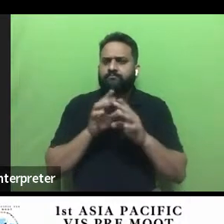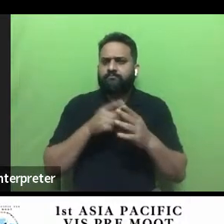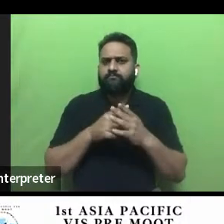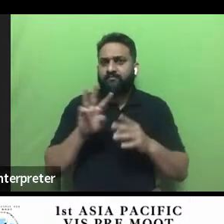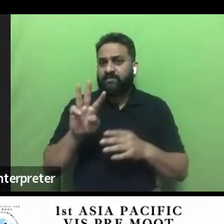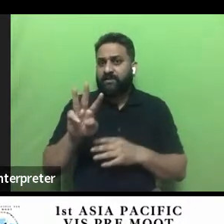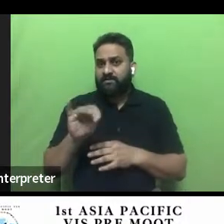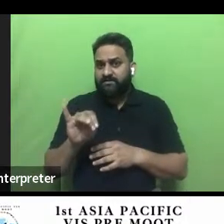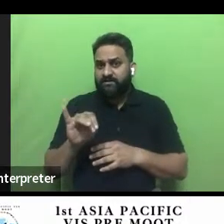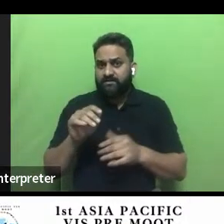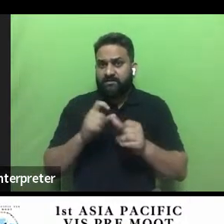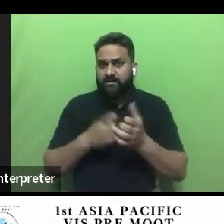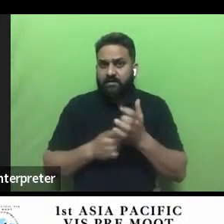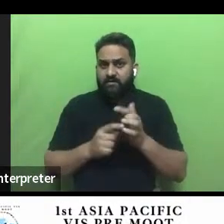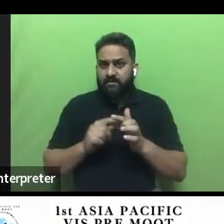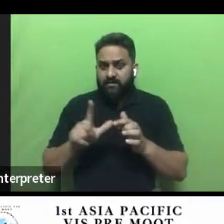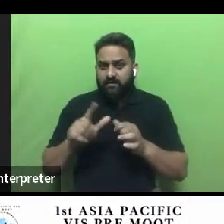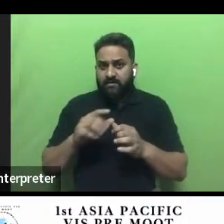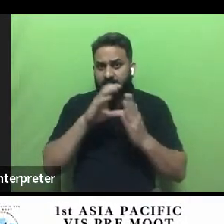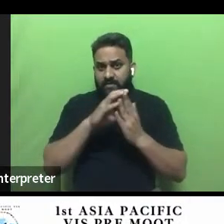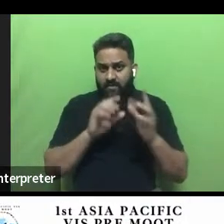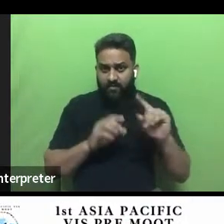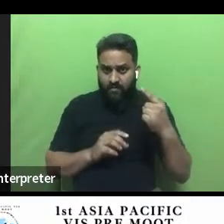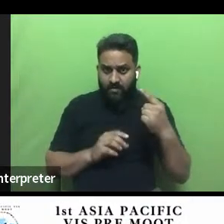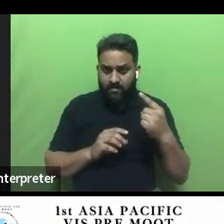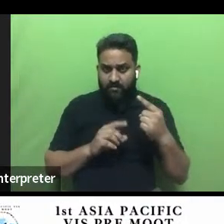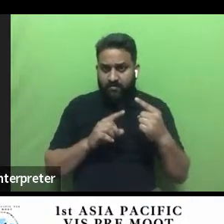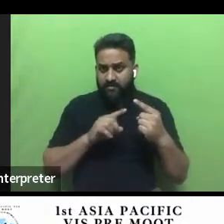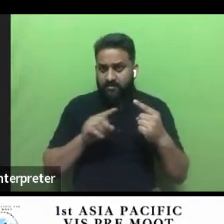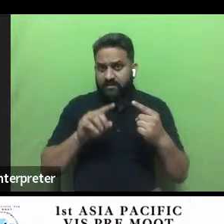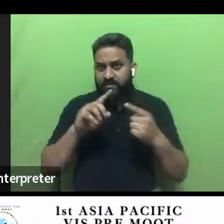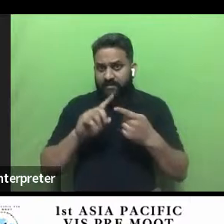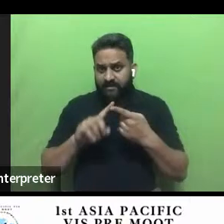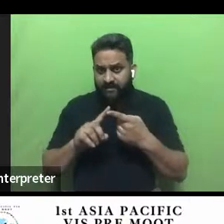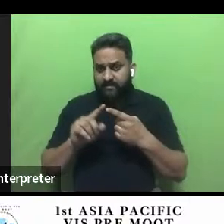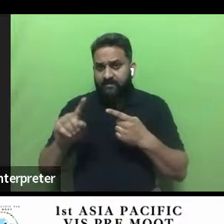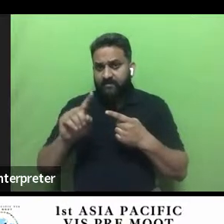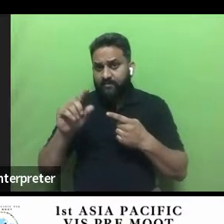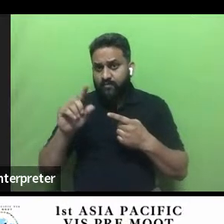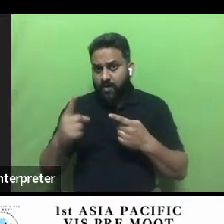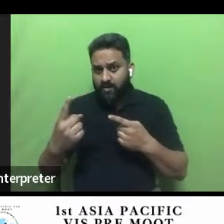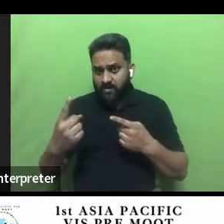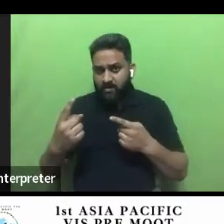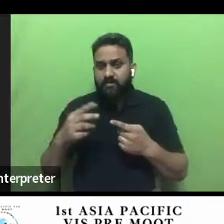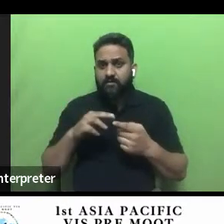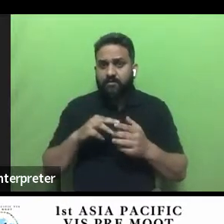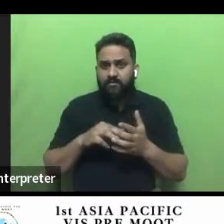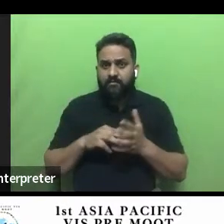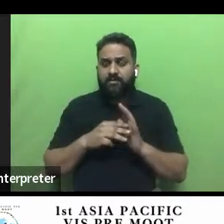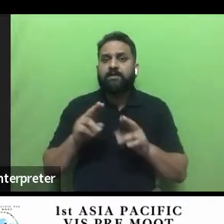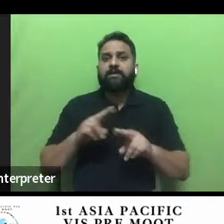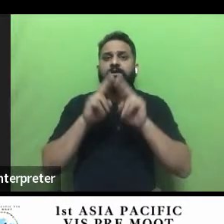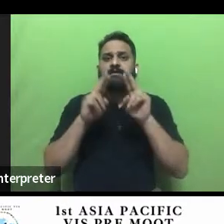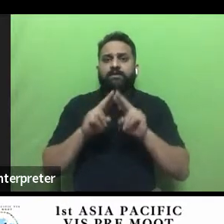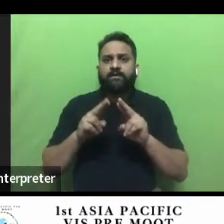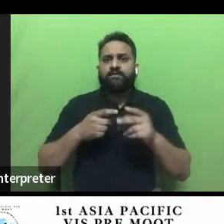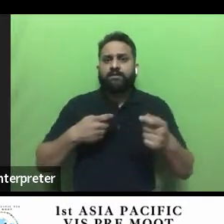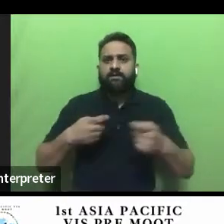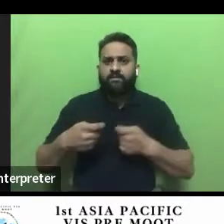36, Para 1, Subpara A, Point 1 of the Untitled Model Law on International Commercial